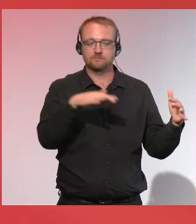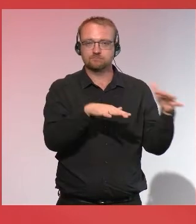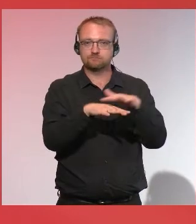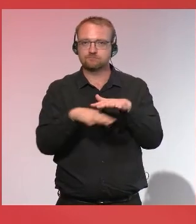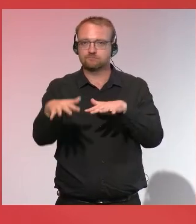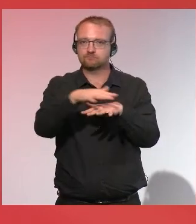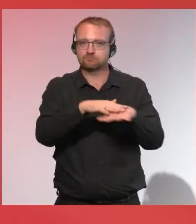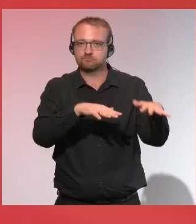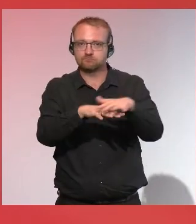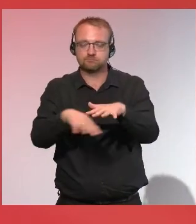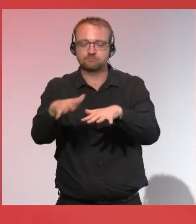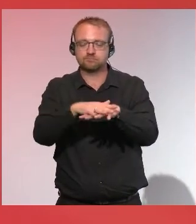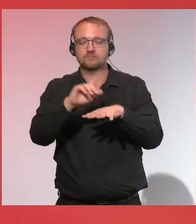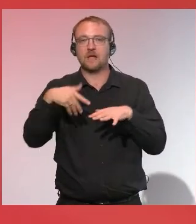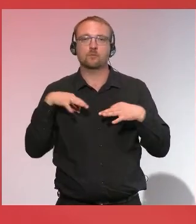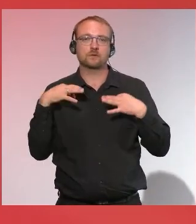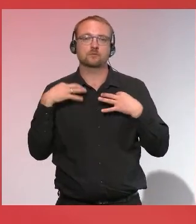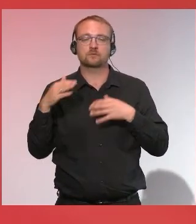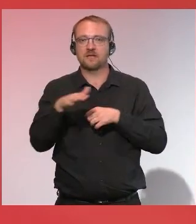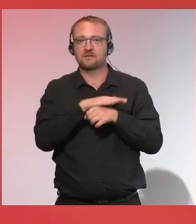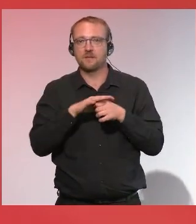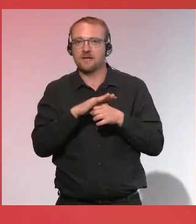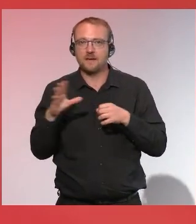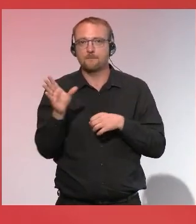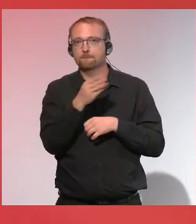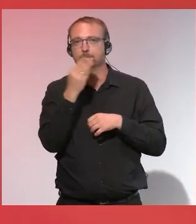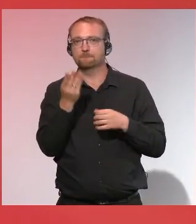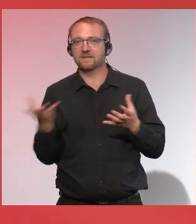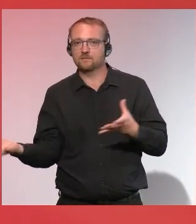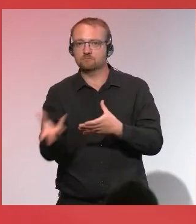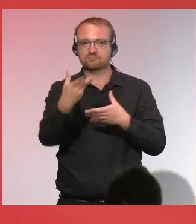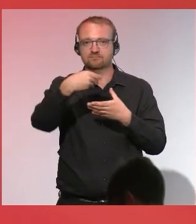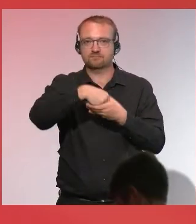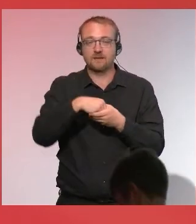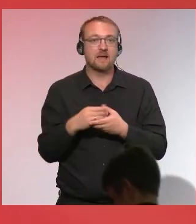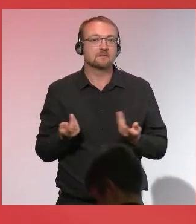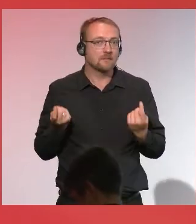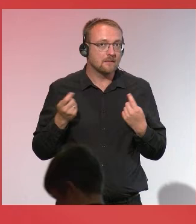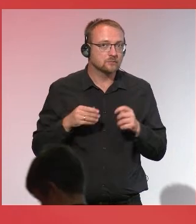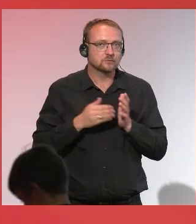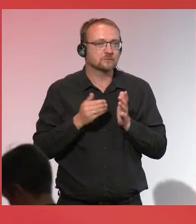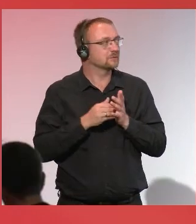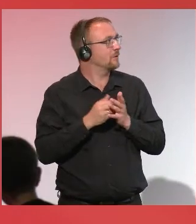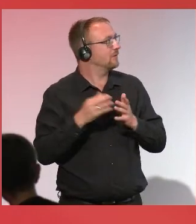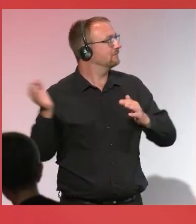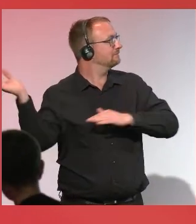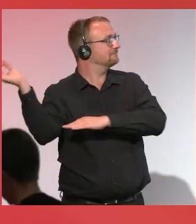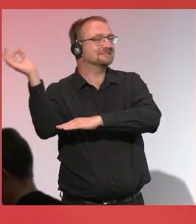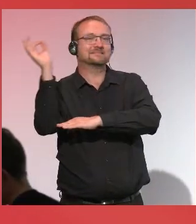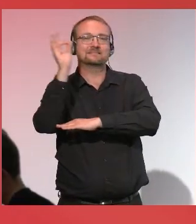So I end with a sunset in the Netherlands and a lovely meandering